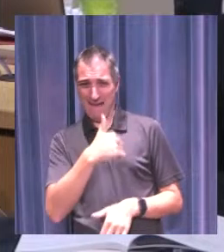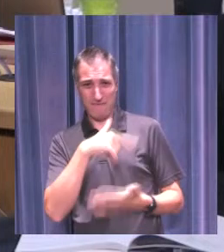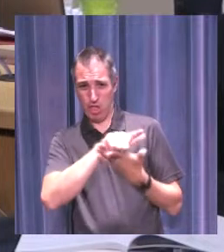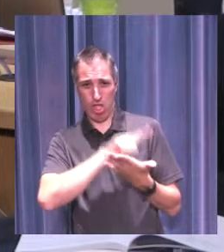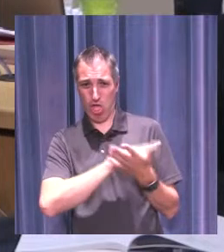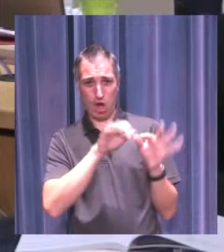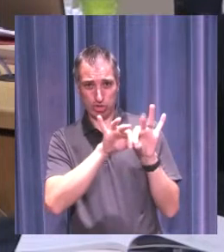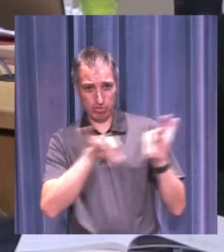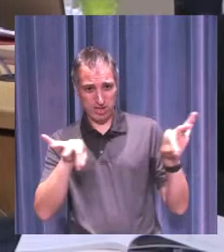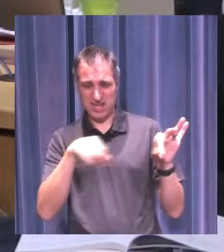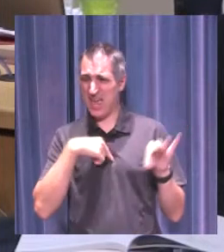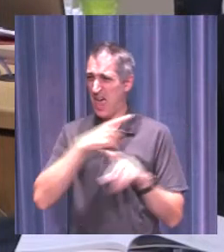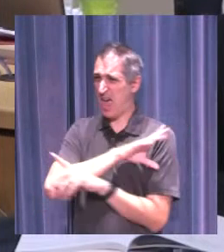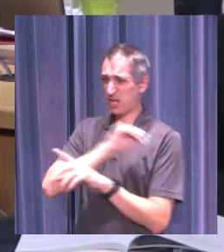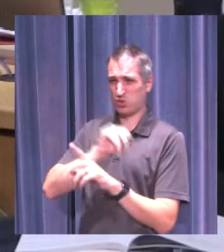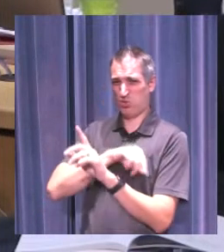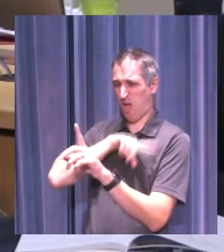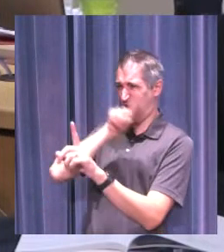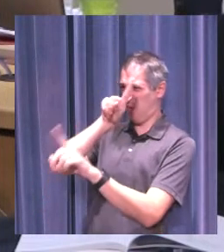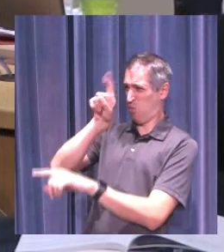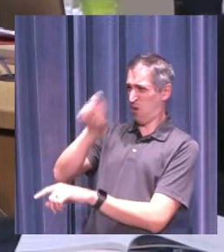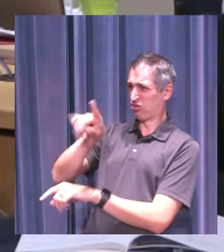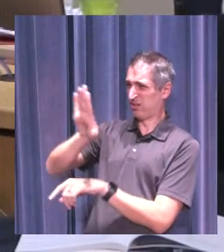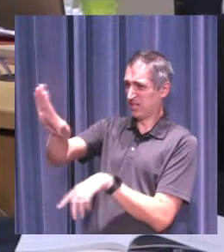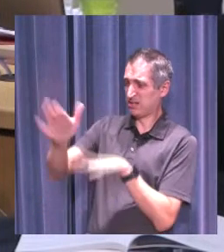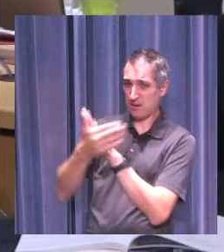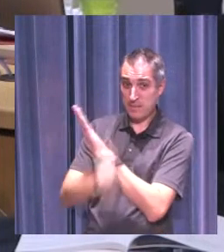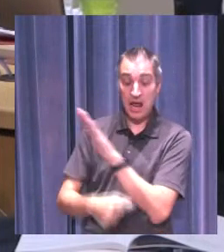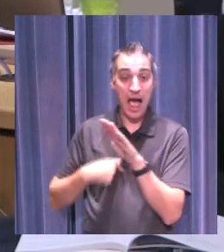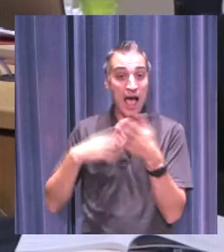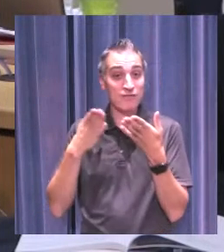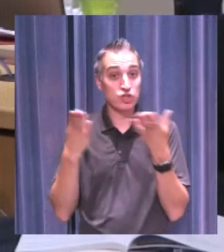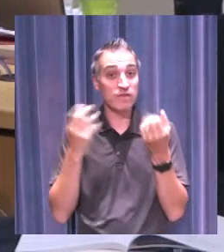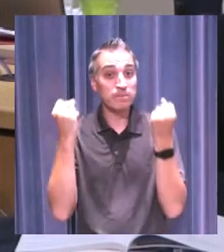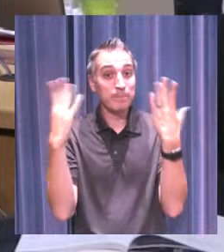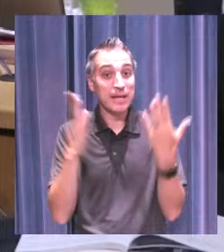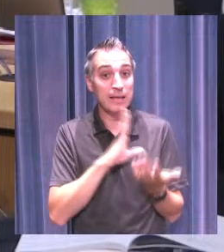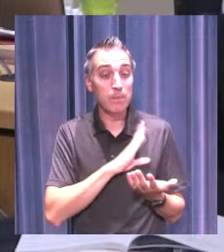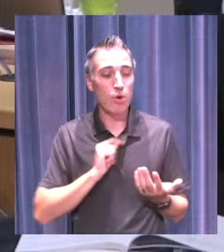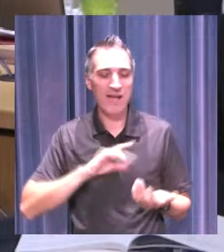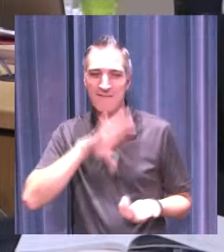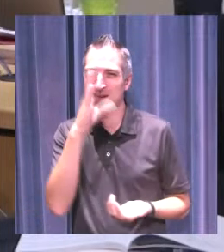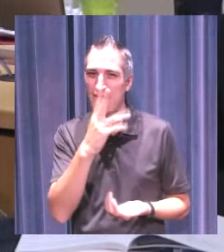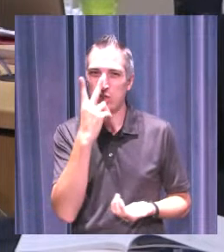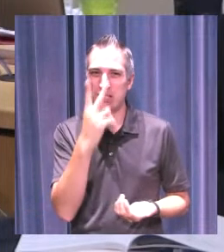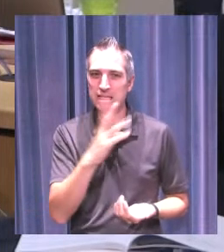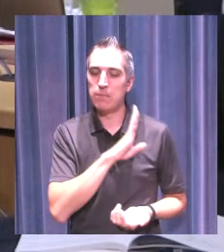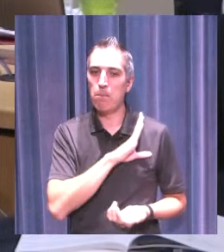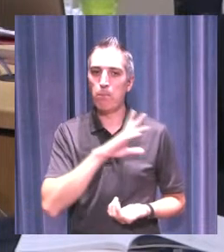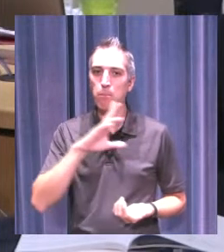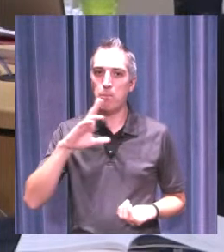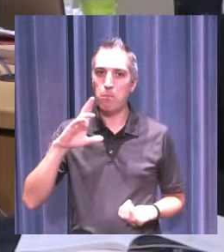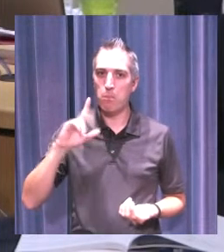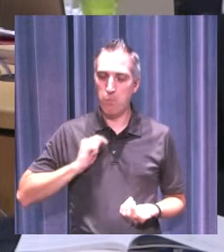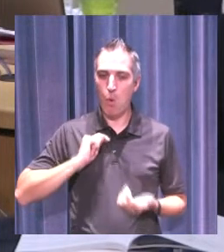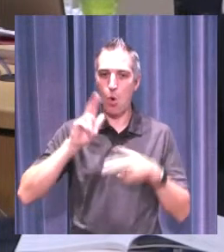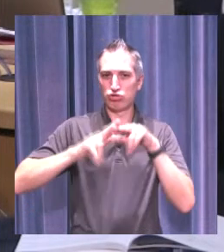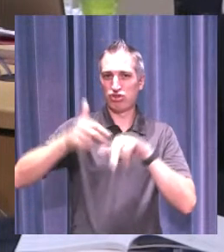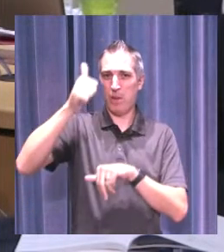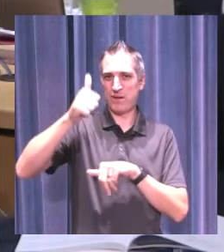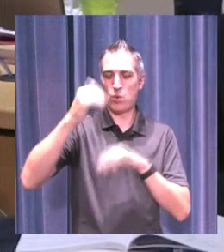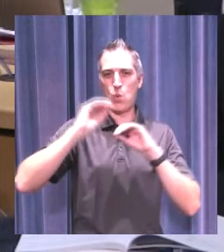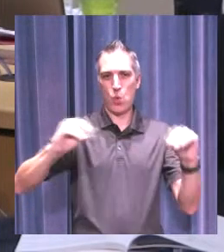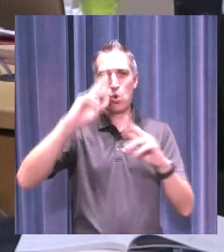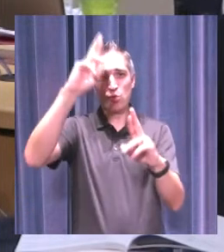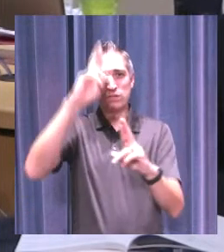the attorney's competency. I have served on several boards, and I've never seen a board chairman treated with such disrespect. The